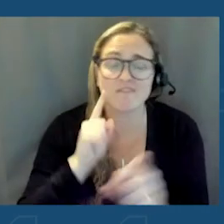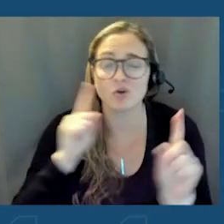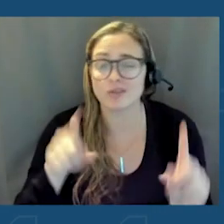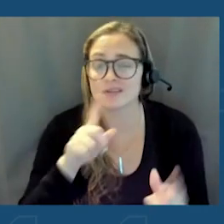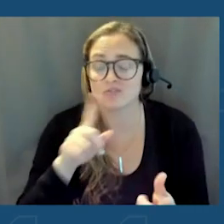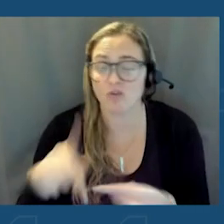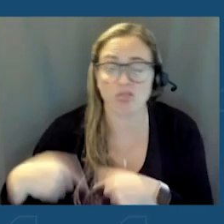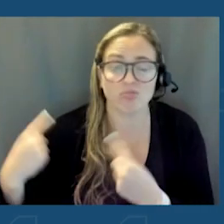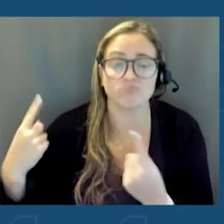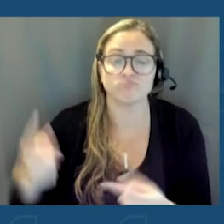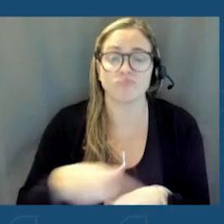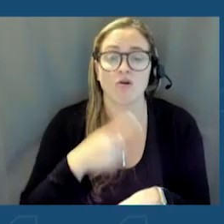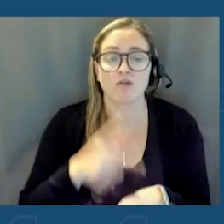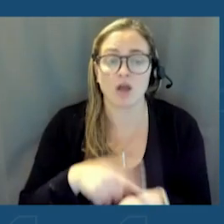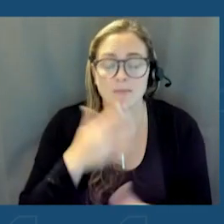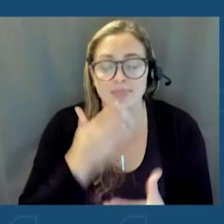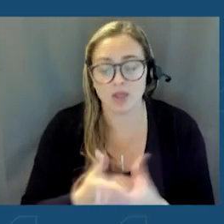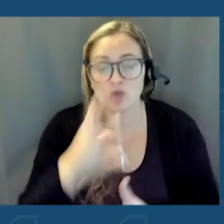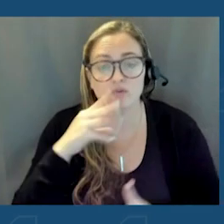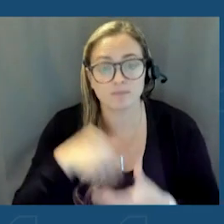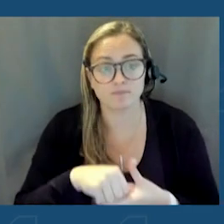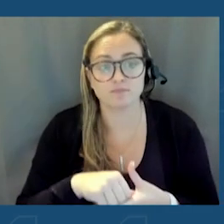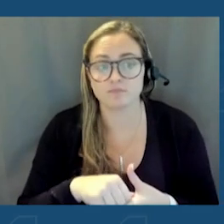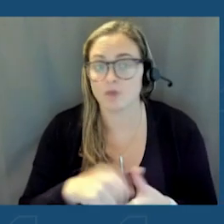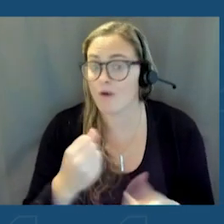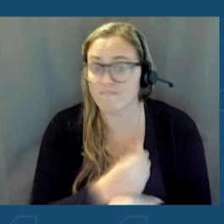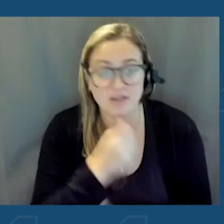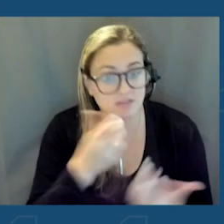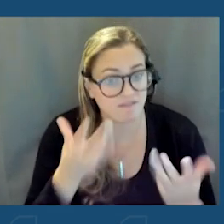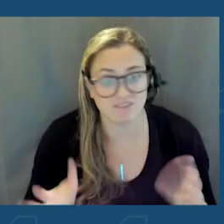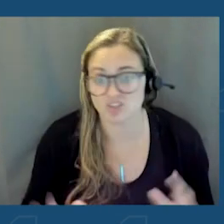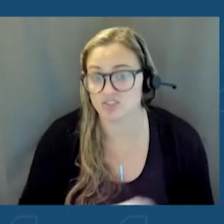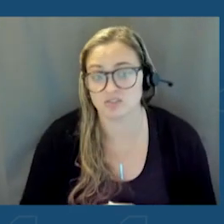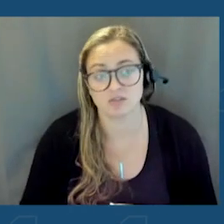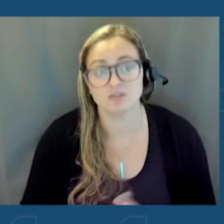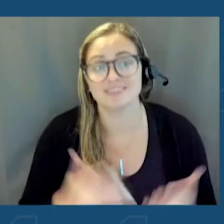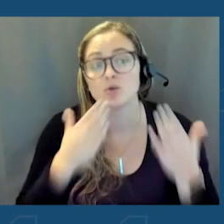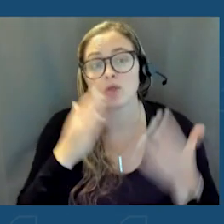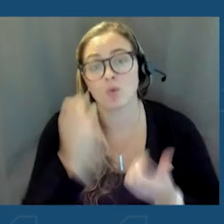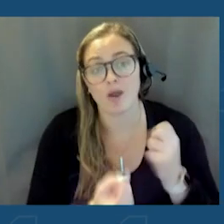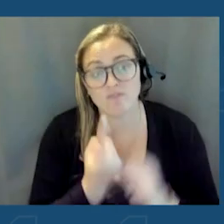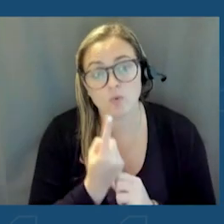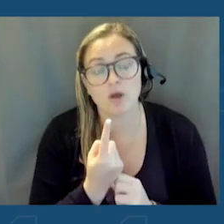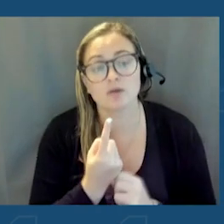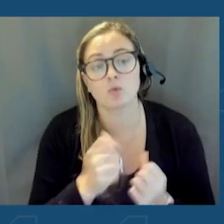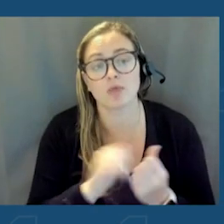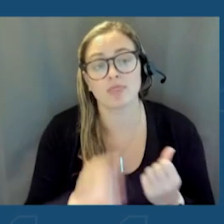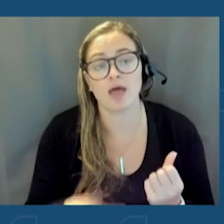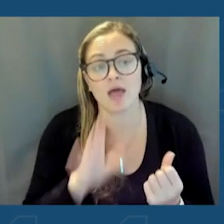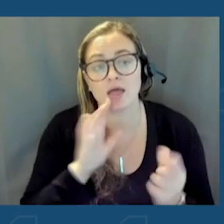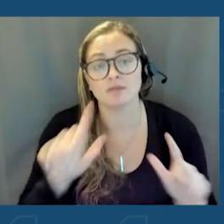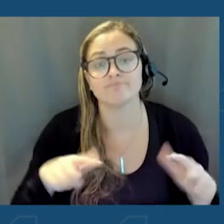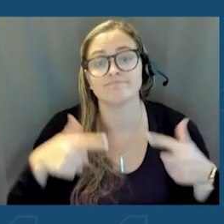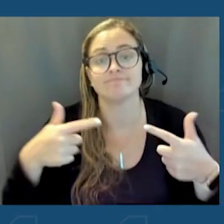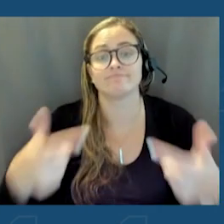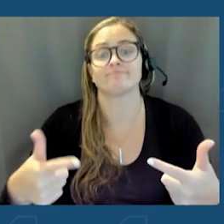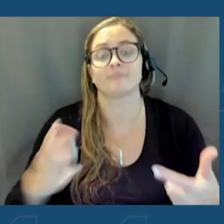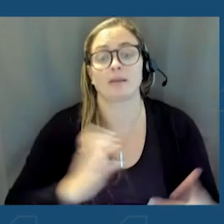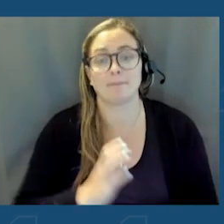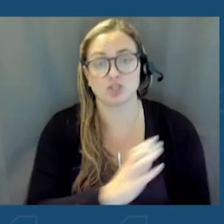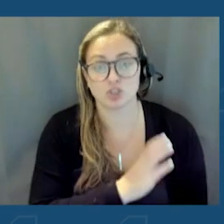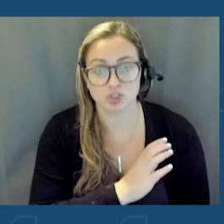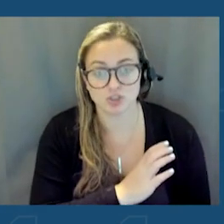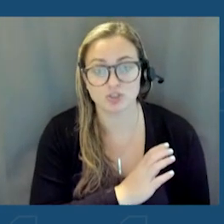today. Our fight is not over. Our fight is not over. So thank you, everyone. And with that, let you hear from our commissioner,